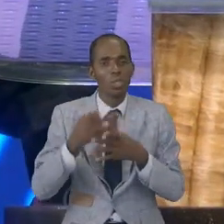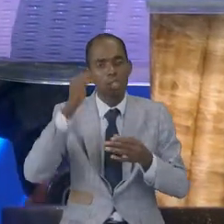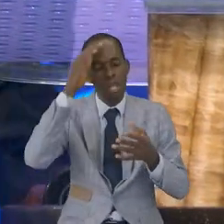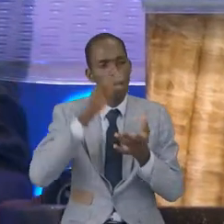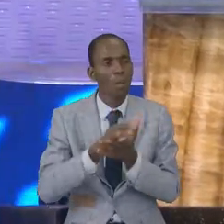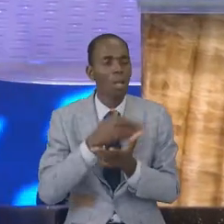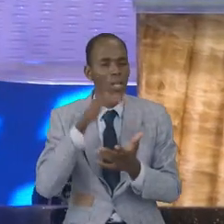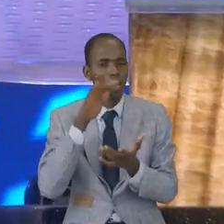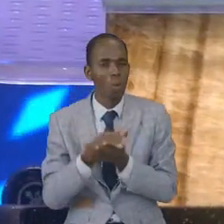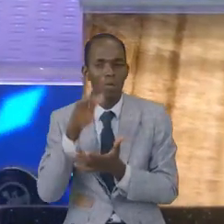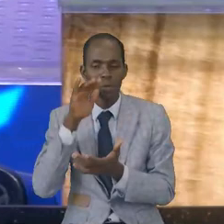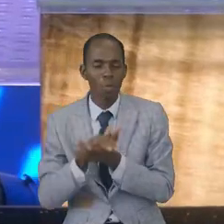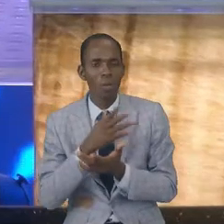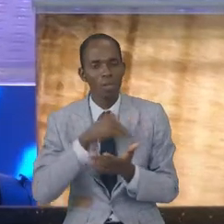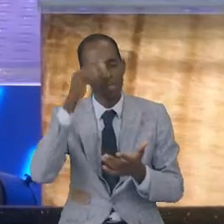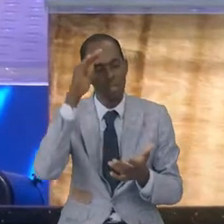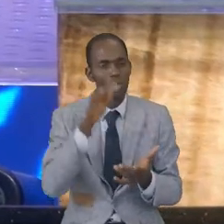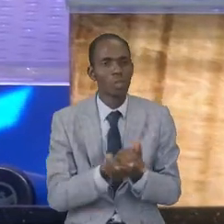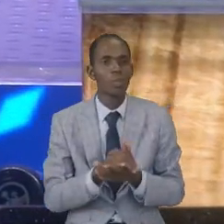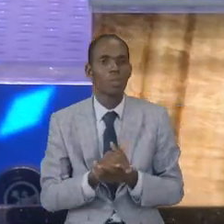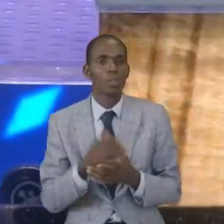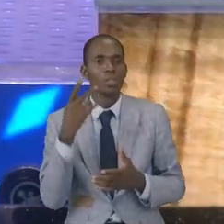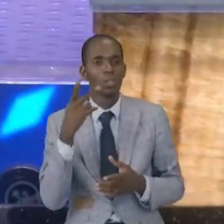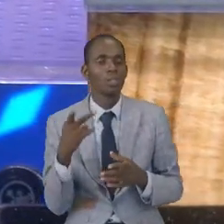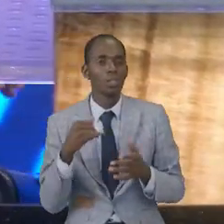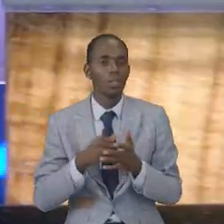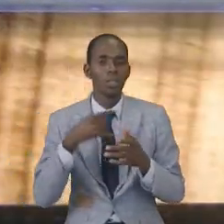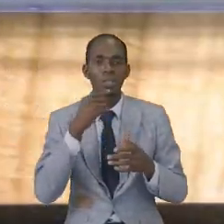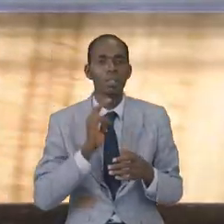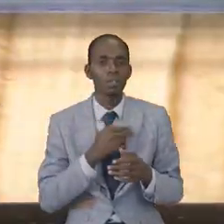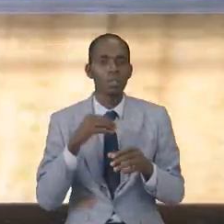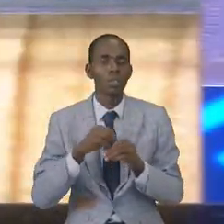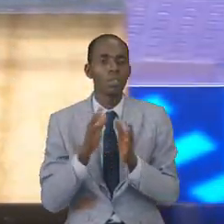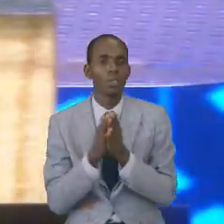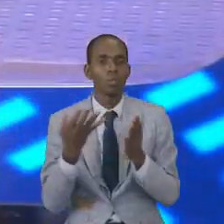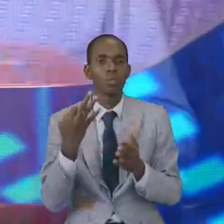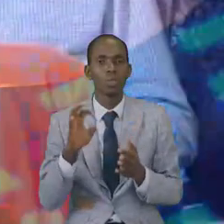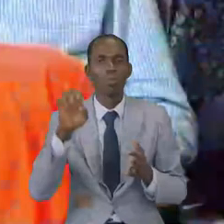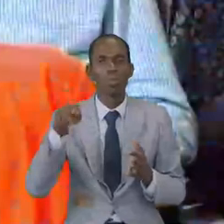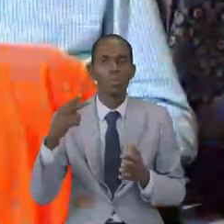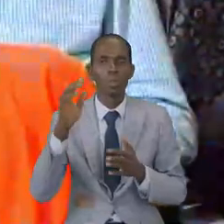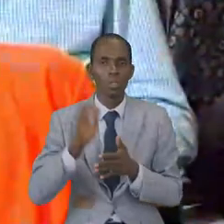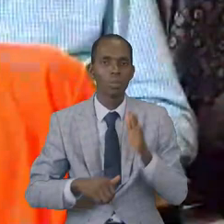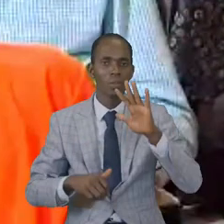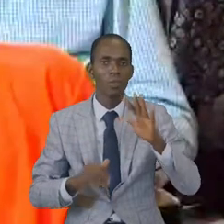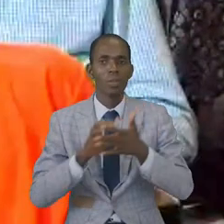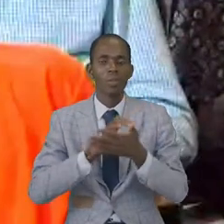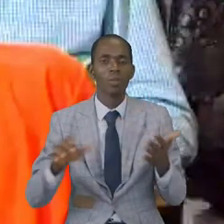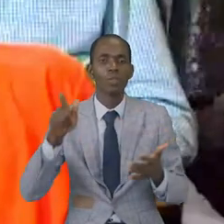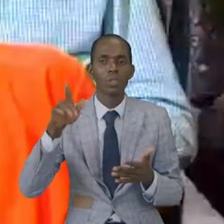and the wife and the husband. It tells us in Ephesians chapter 5, we're reading from verse